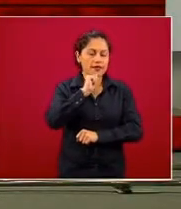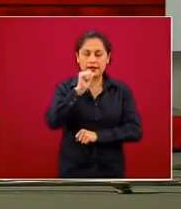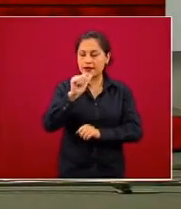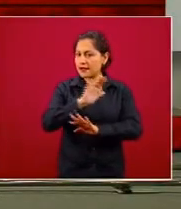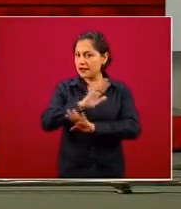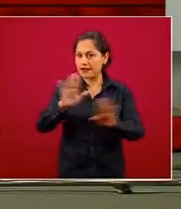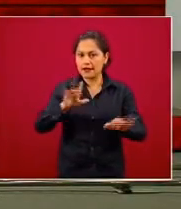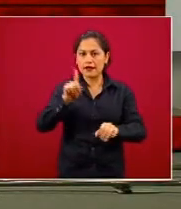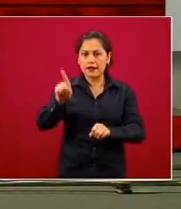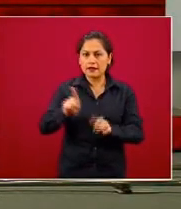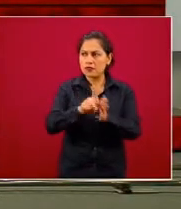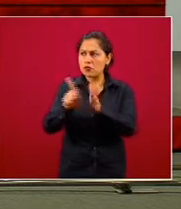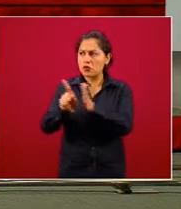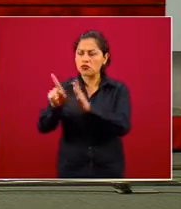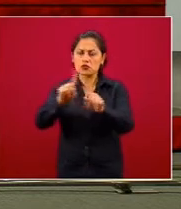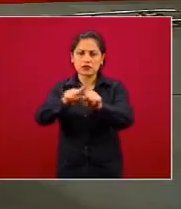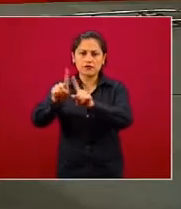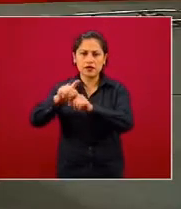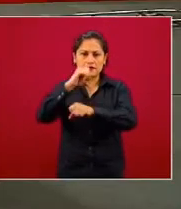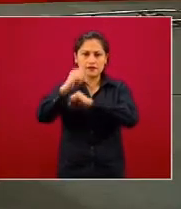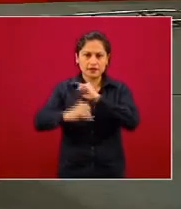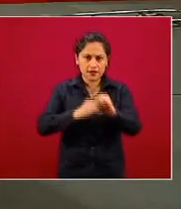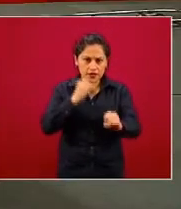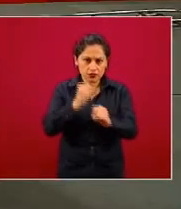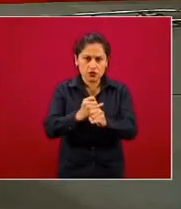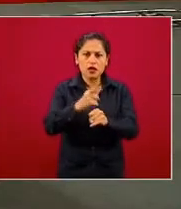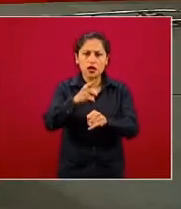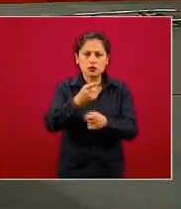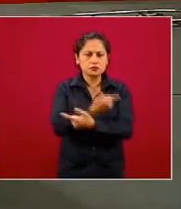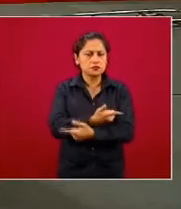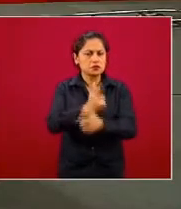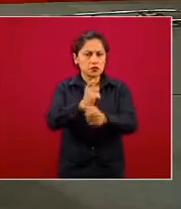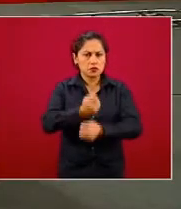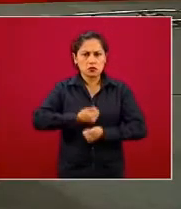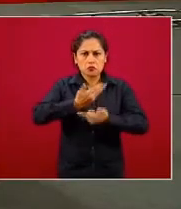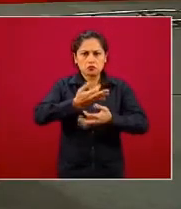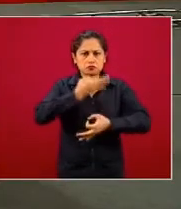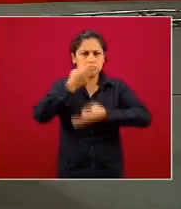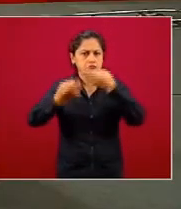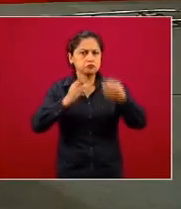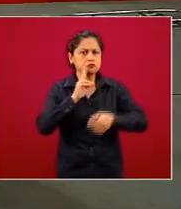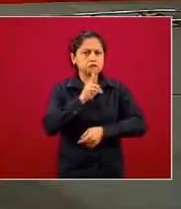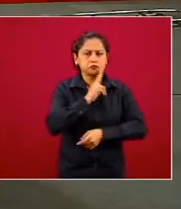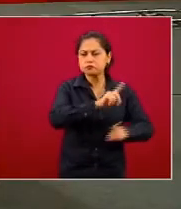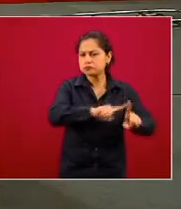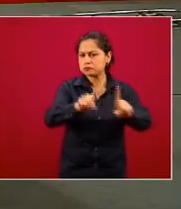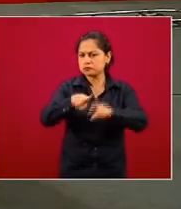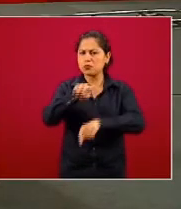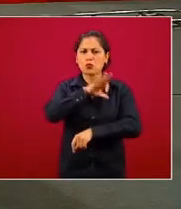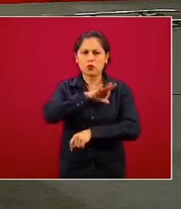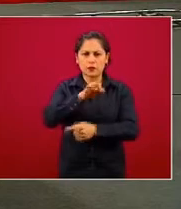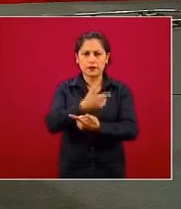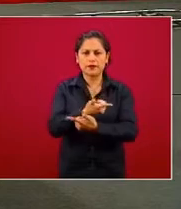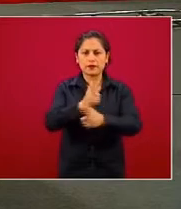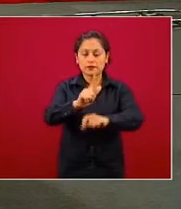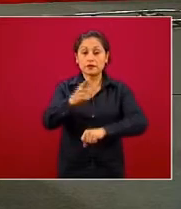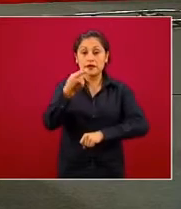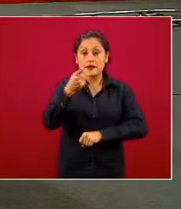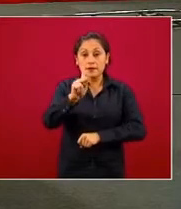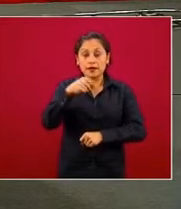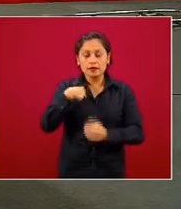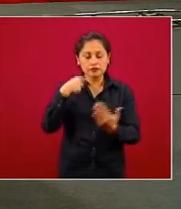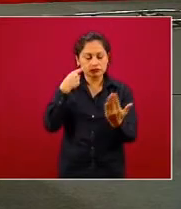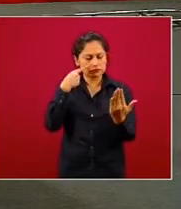read y siempre es papers bienvenido about this leer is always reportajes, welcome on entrevistas, my notas. end. En uno de ellos However, me I llamó la did atención notice la lack ausencia of